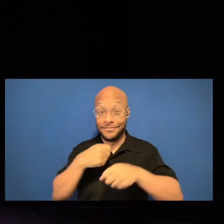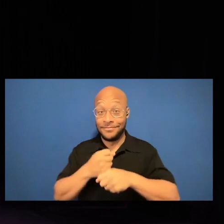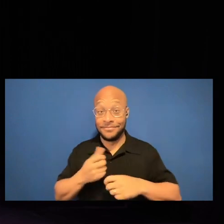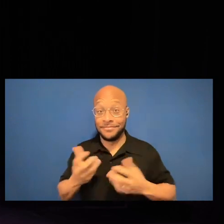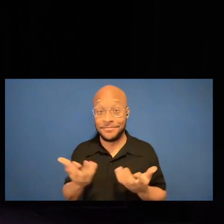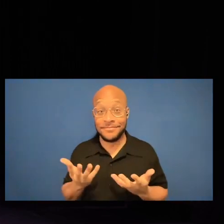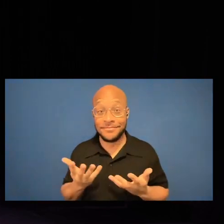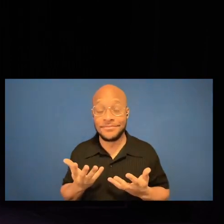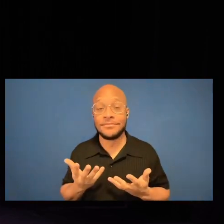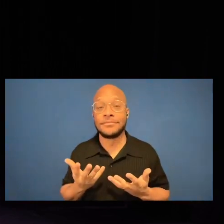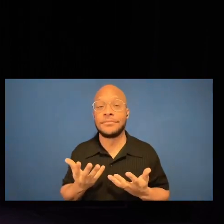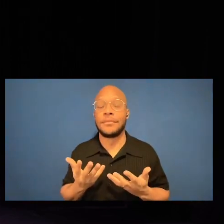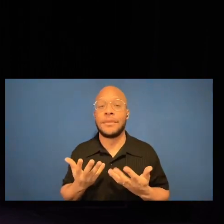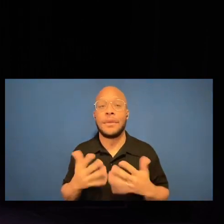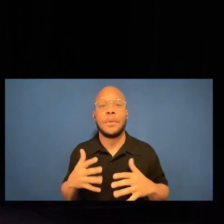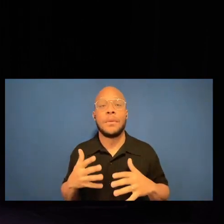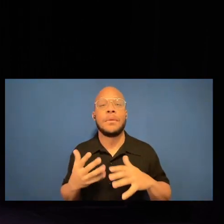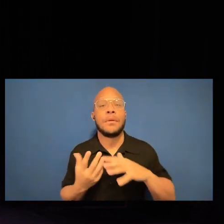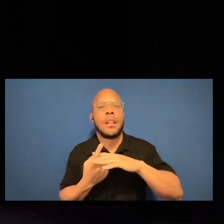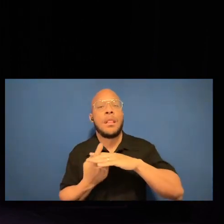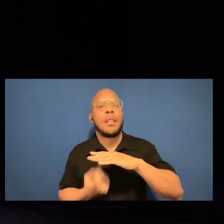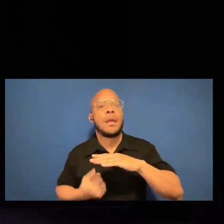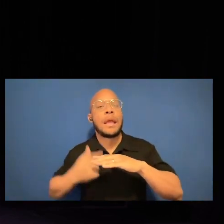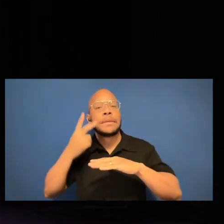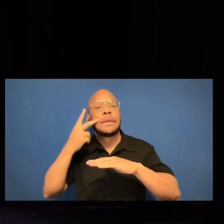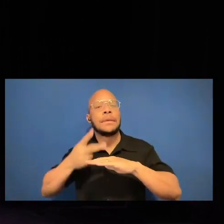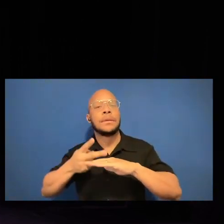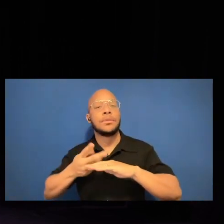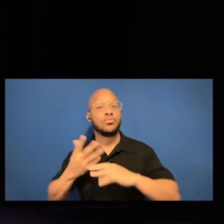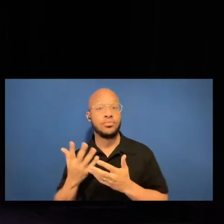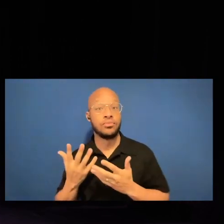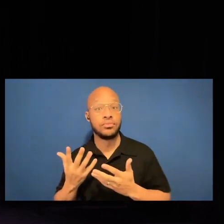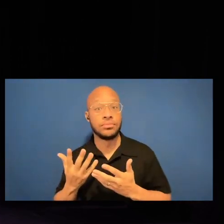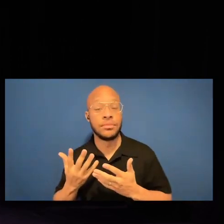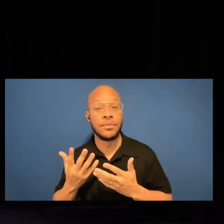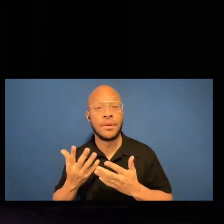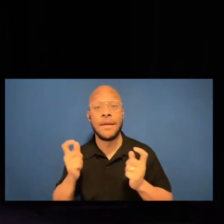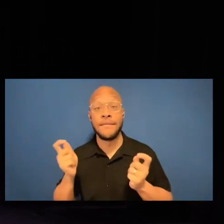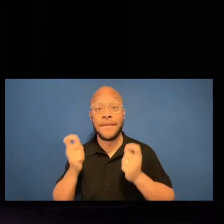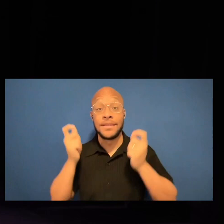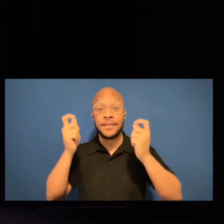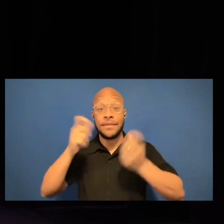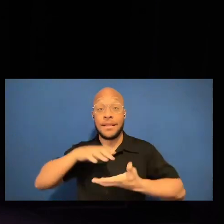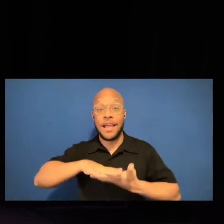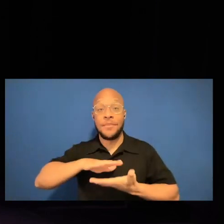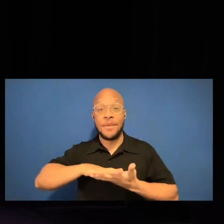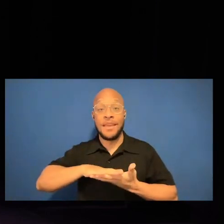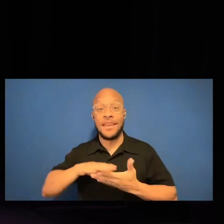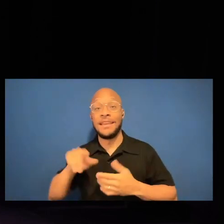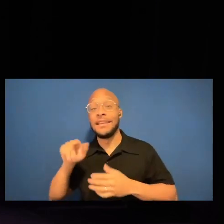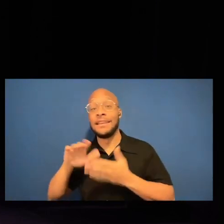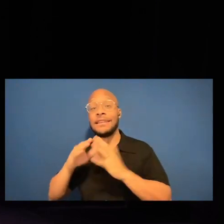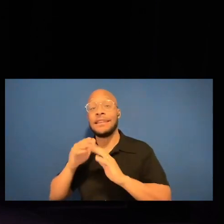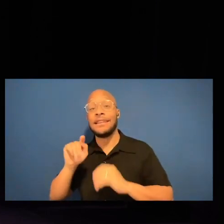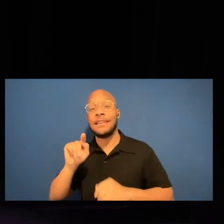almost unseen. And that is the Festival Academy Atelier for Young Festival Managers.